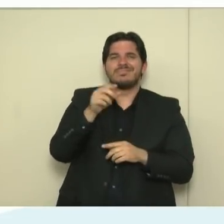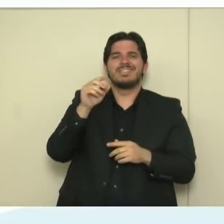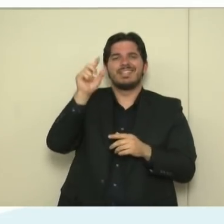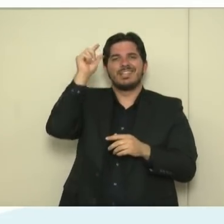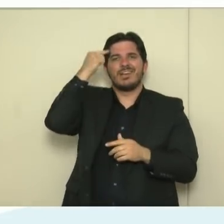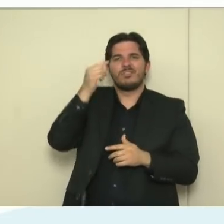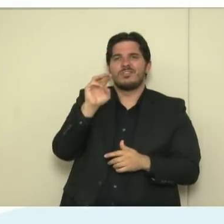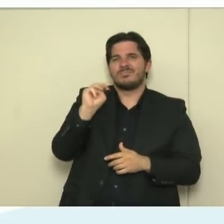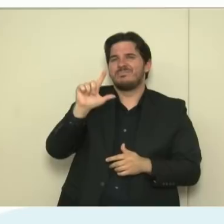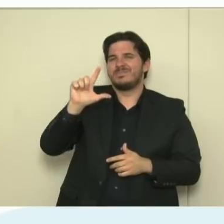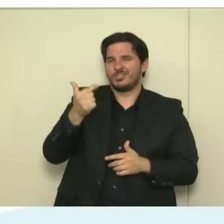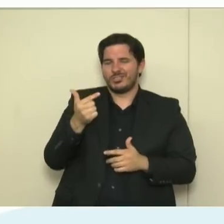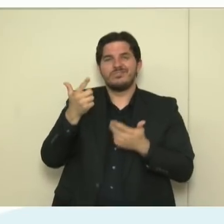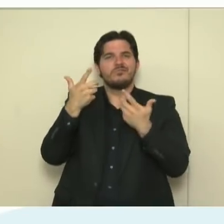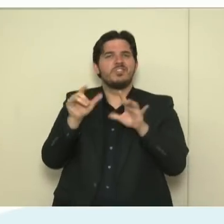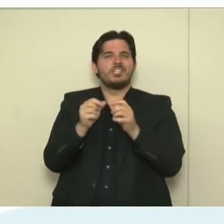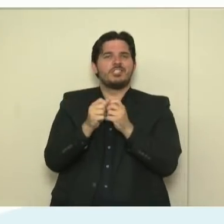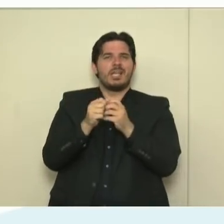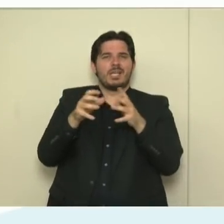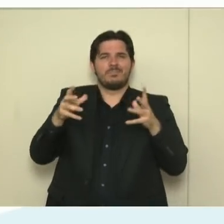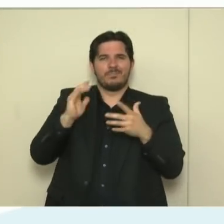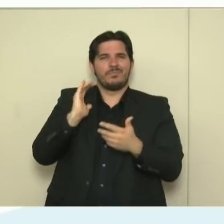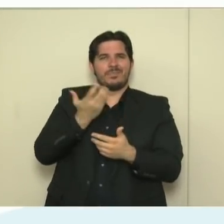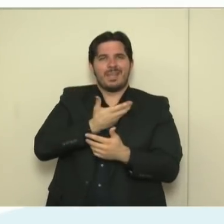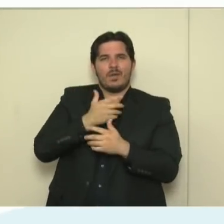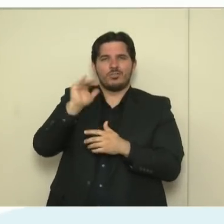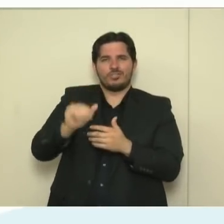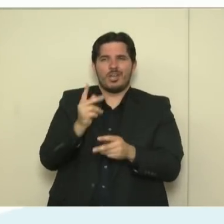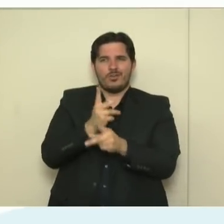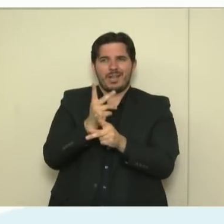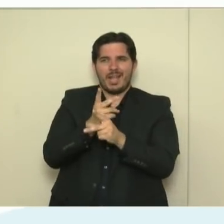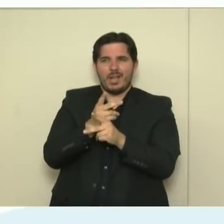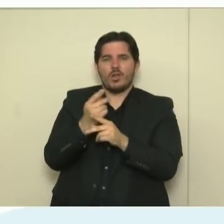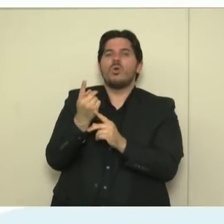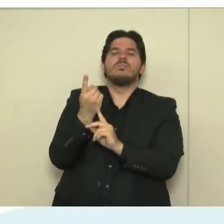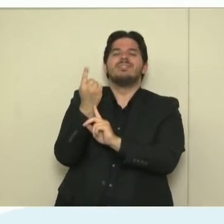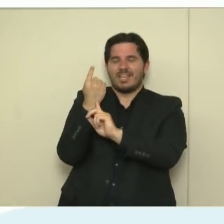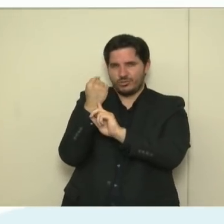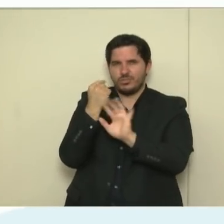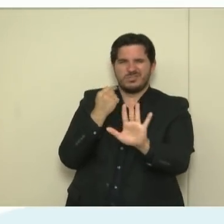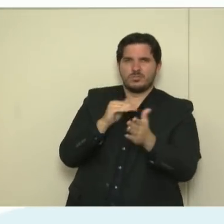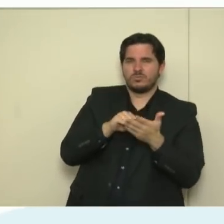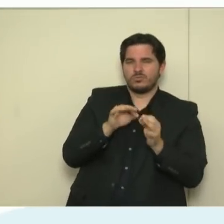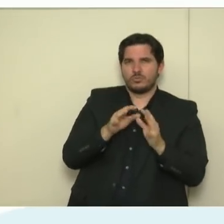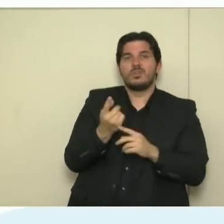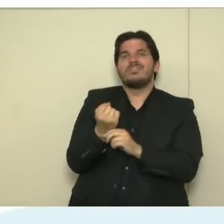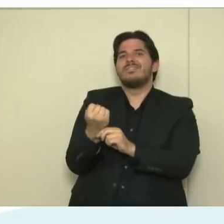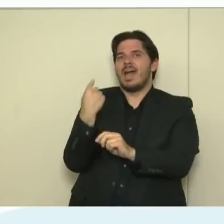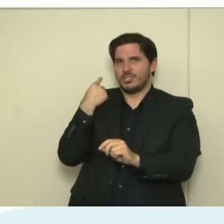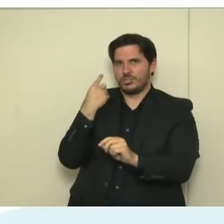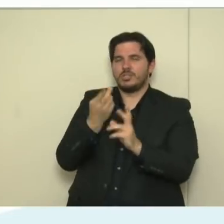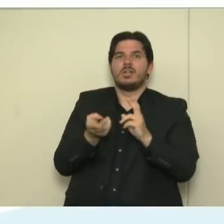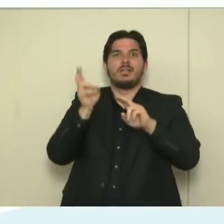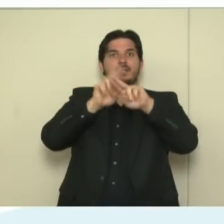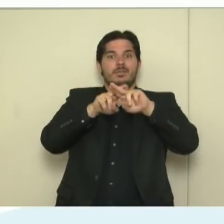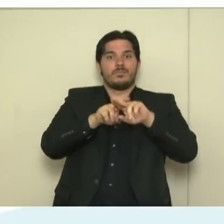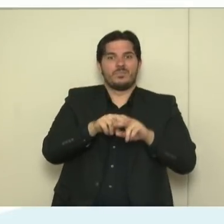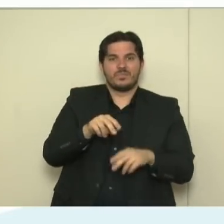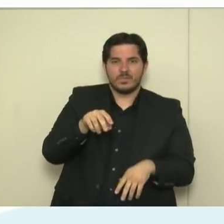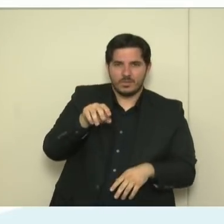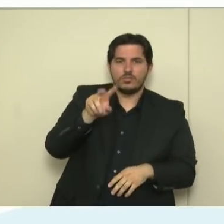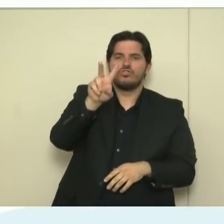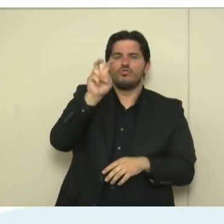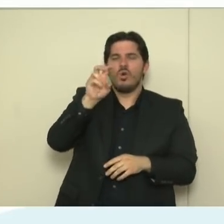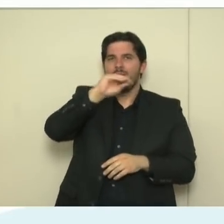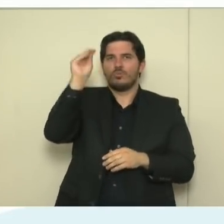child care to up to 200% of the federal poverty level. So that translates to